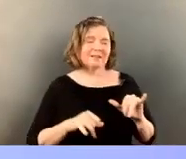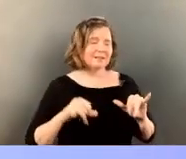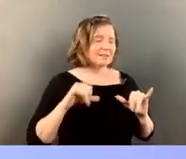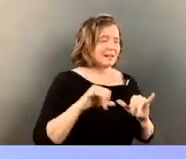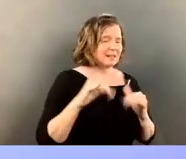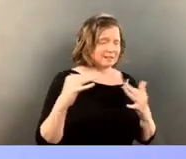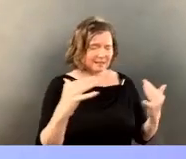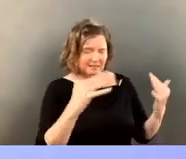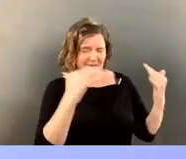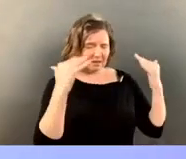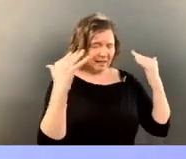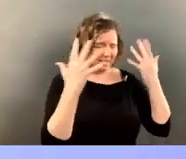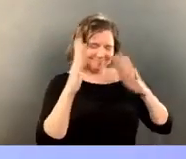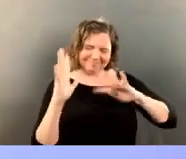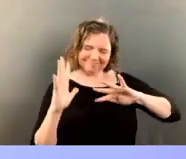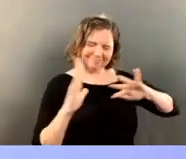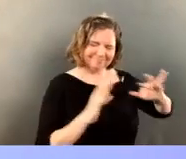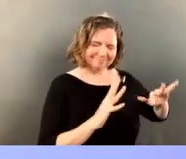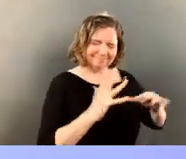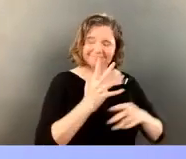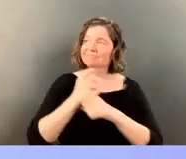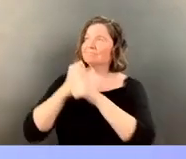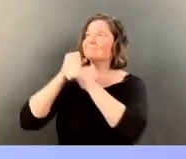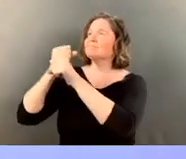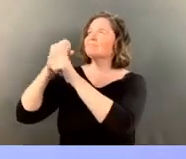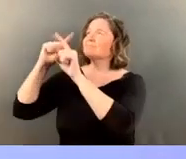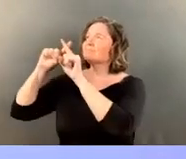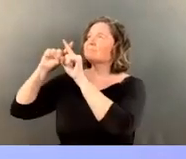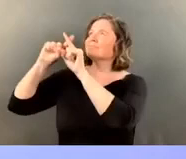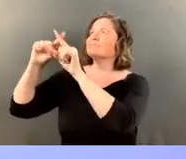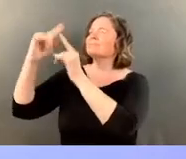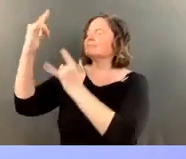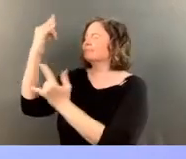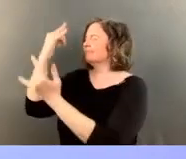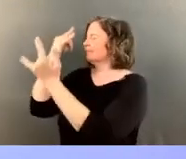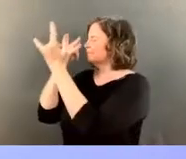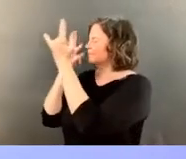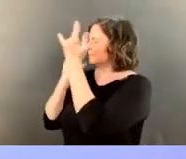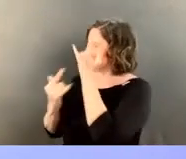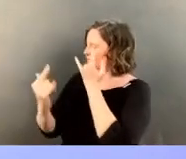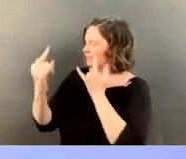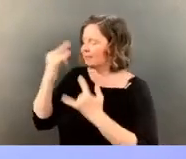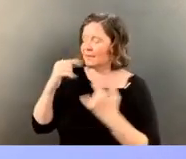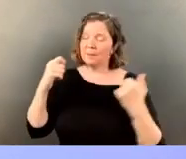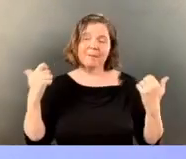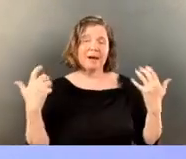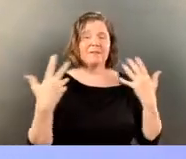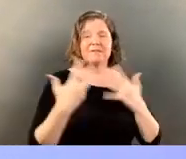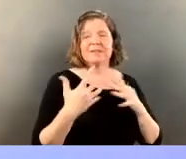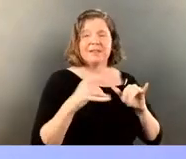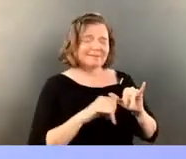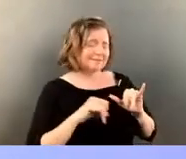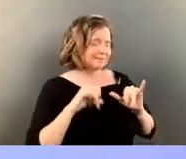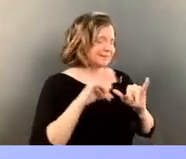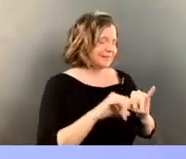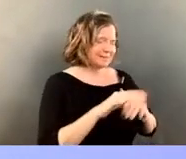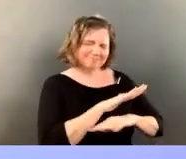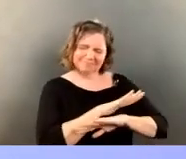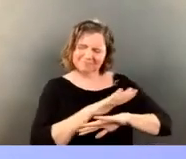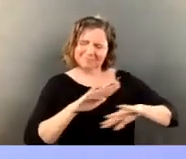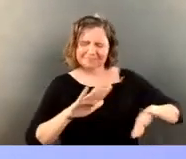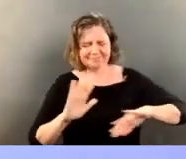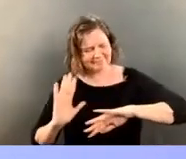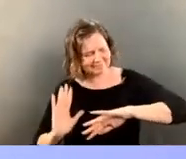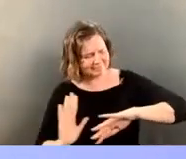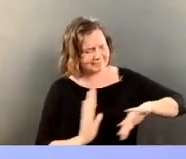fear, it doesn't stand a chance when I stand in your love. My fear,